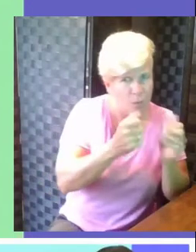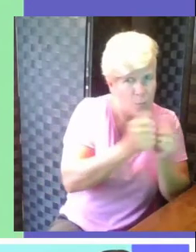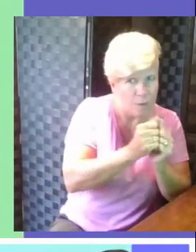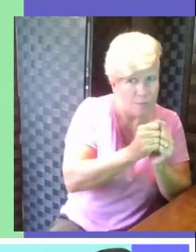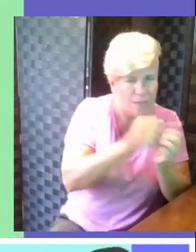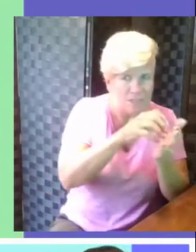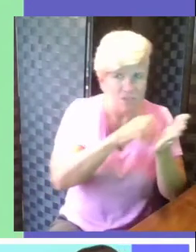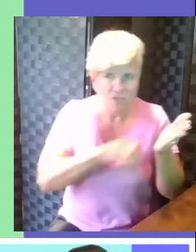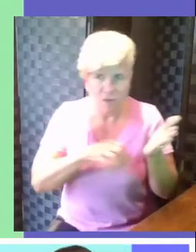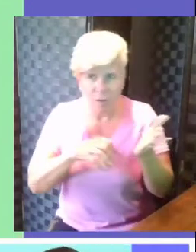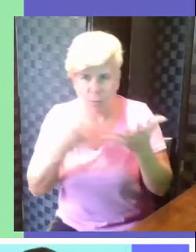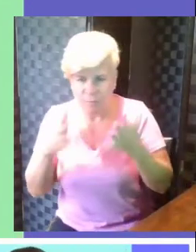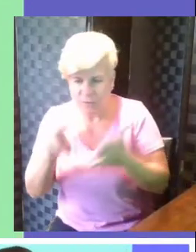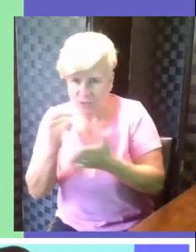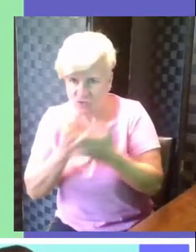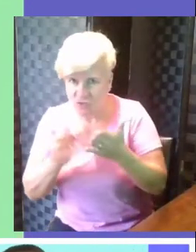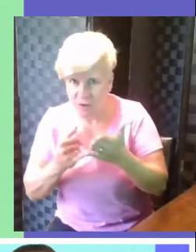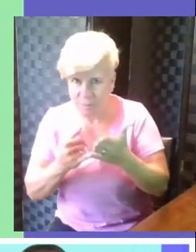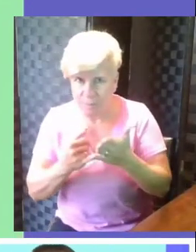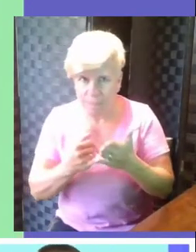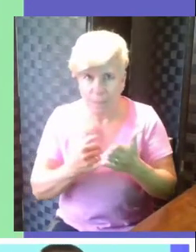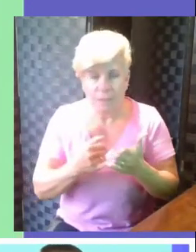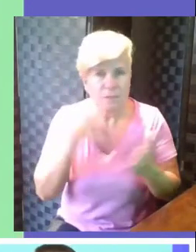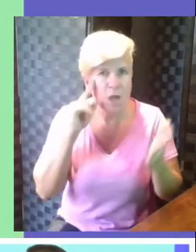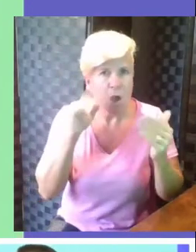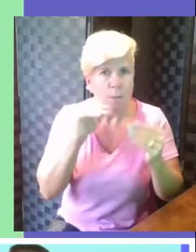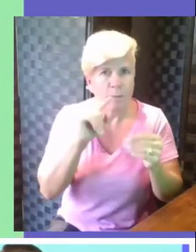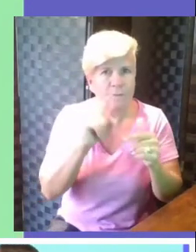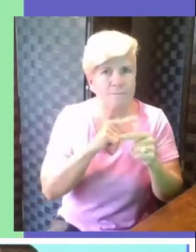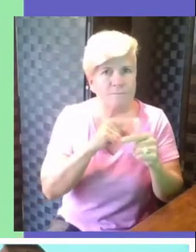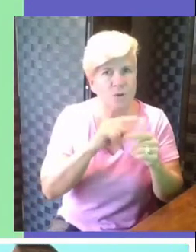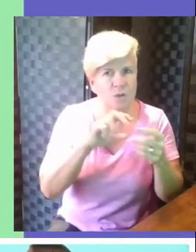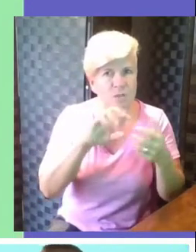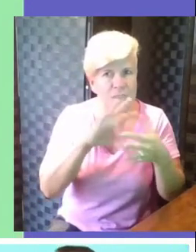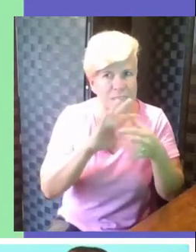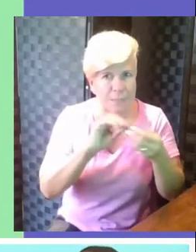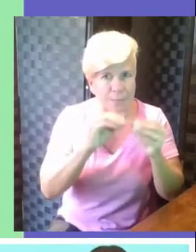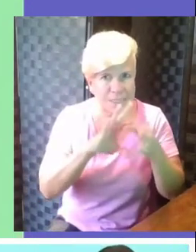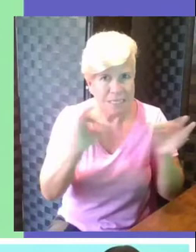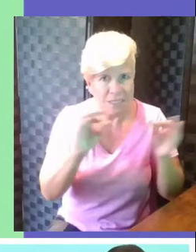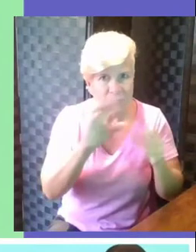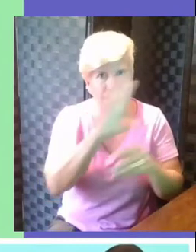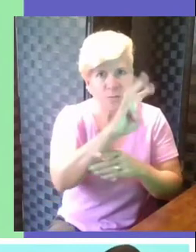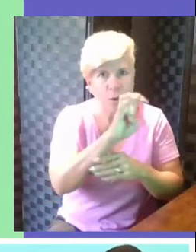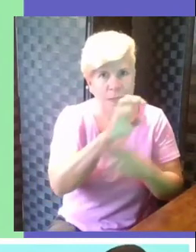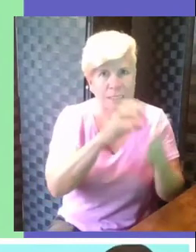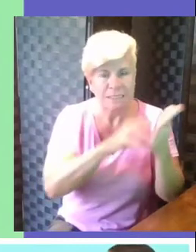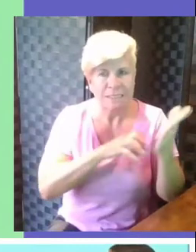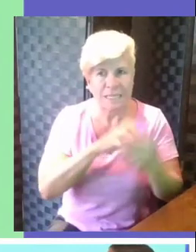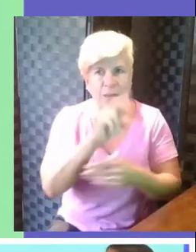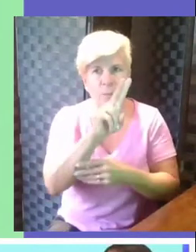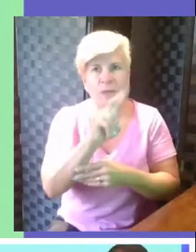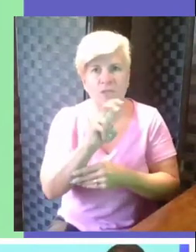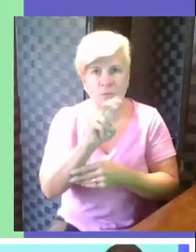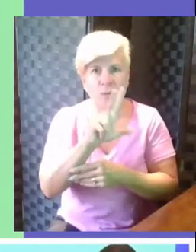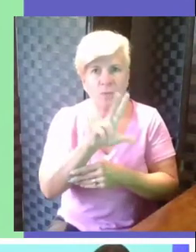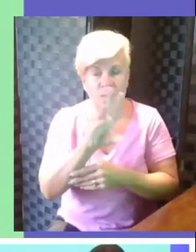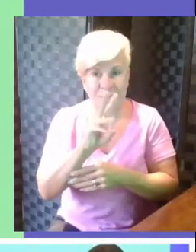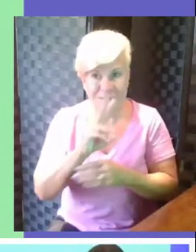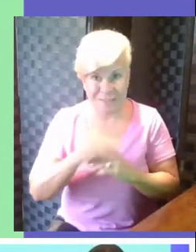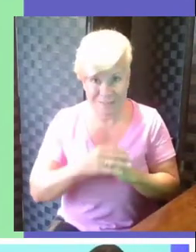and I have to take away what she's drawn on. So I'm hoping that the first problem you set up was 400